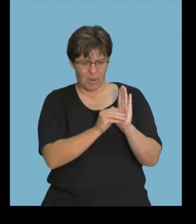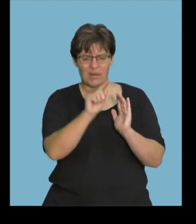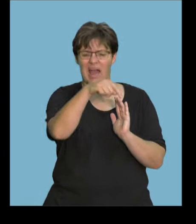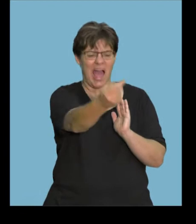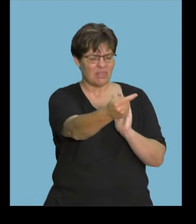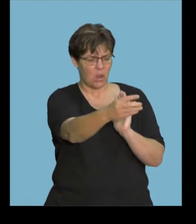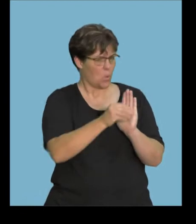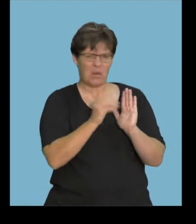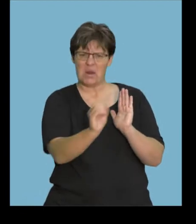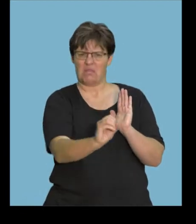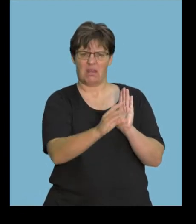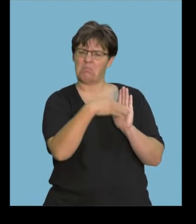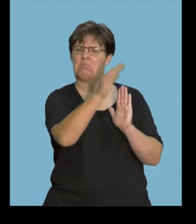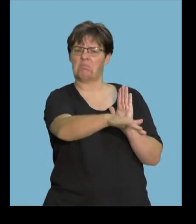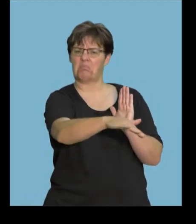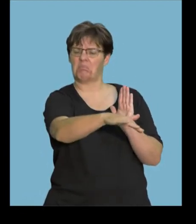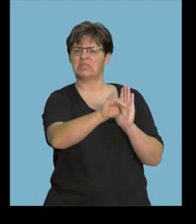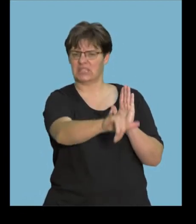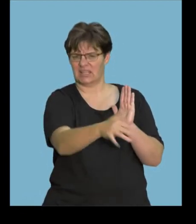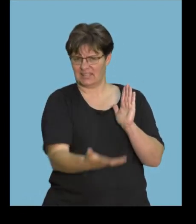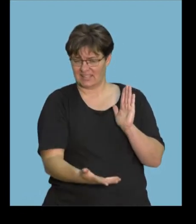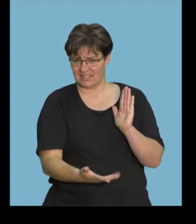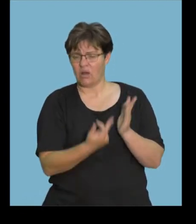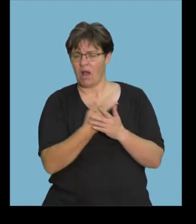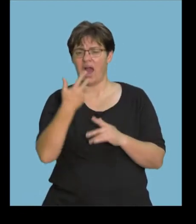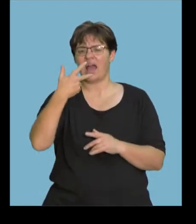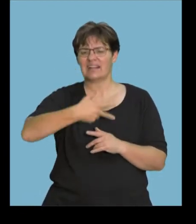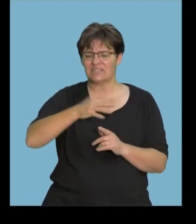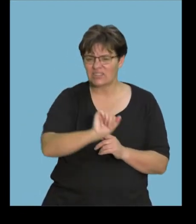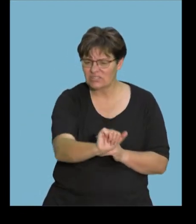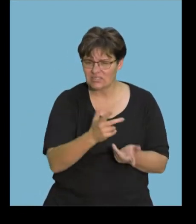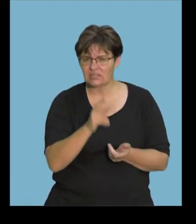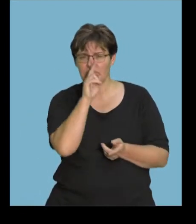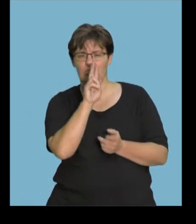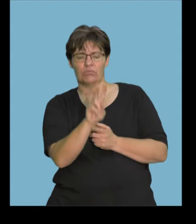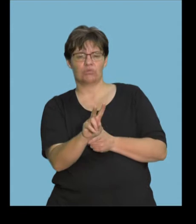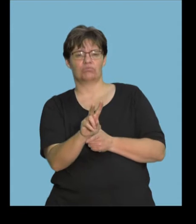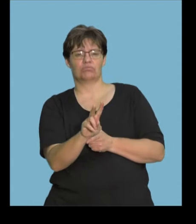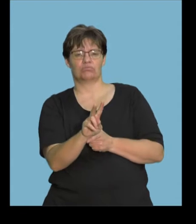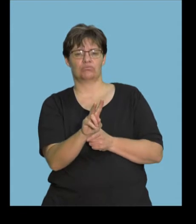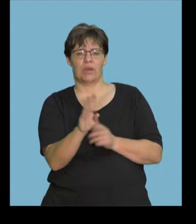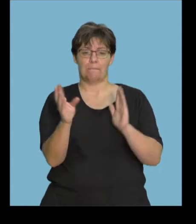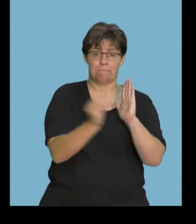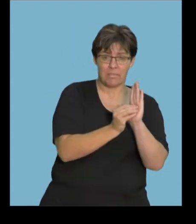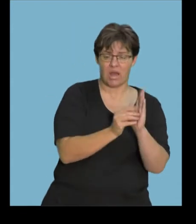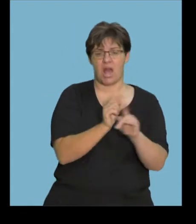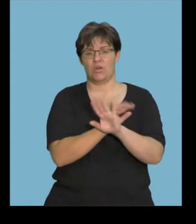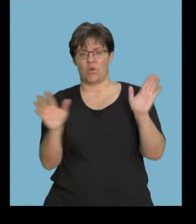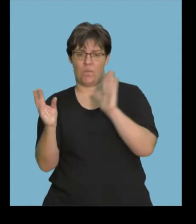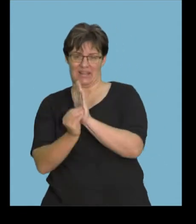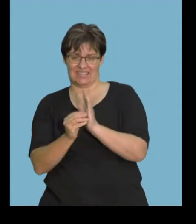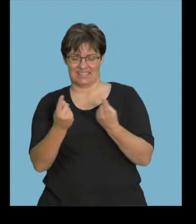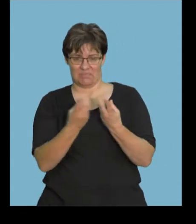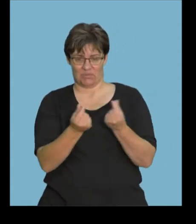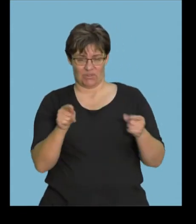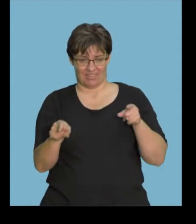no effect, again, it's in terms of classification. We are looking at magnetic and non-magnetic materials. So